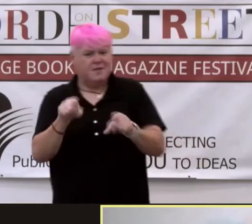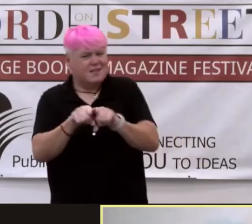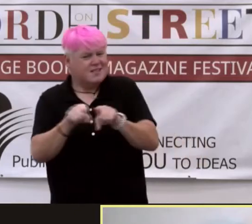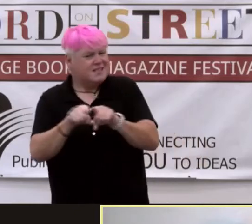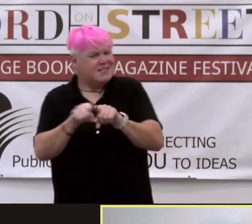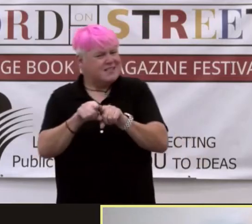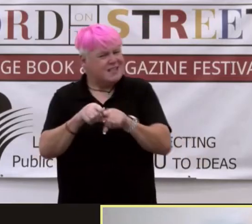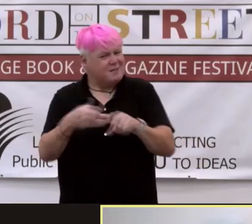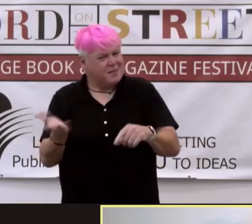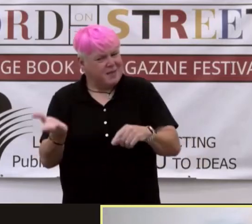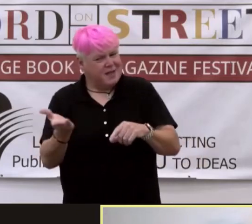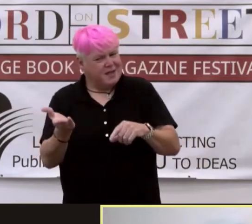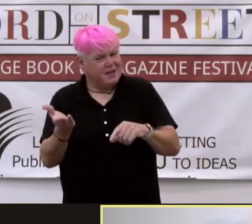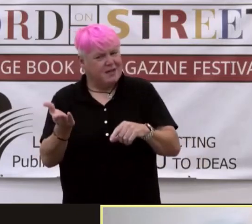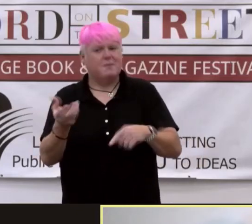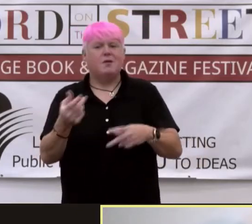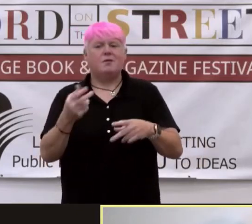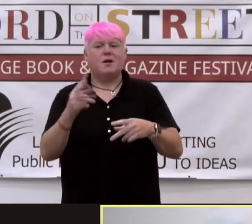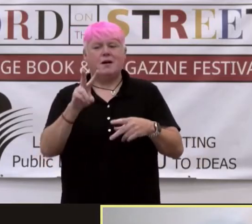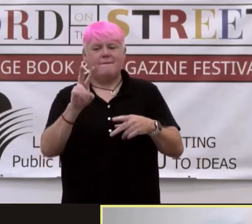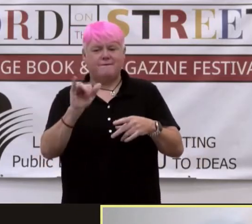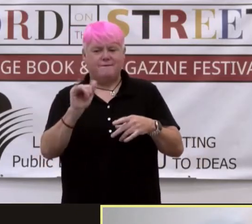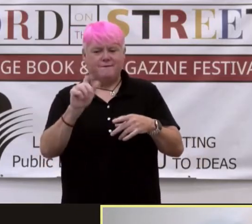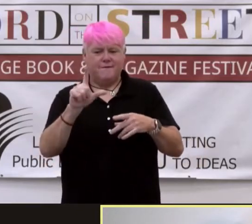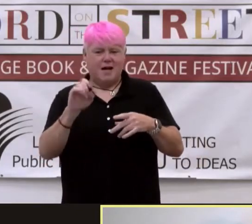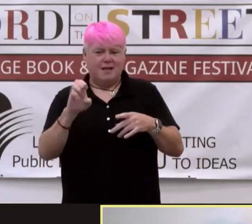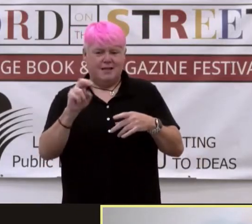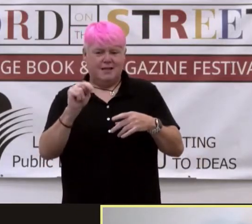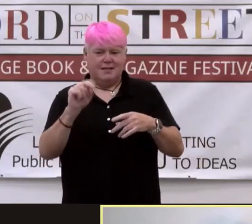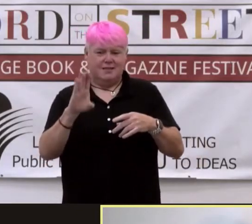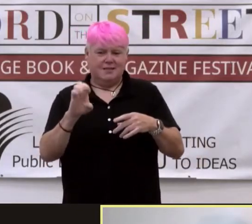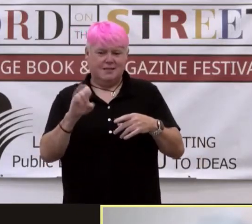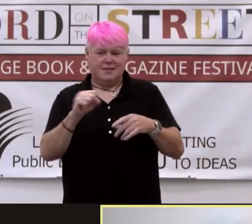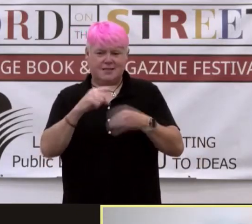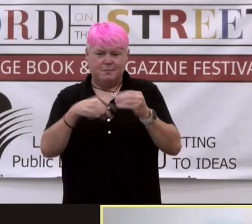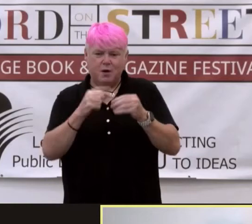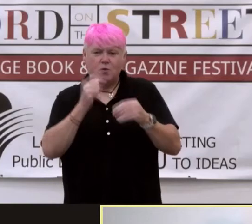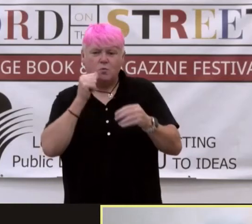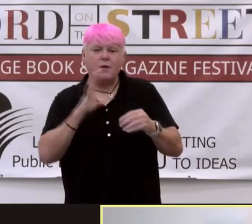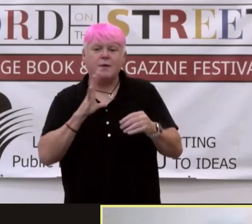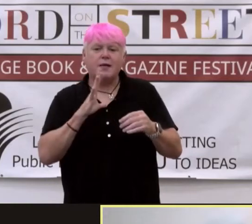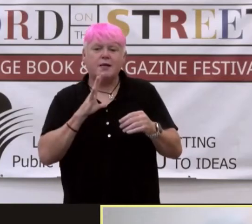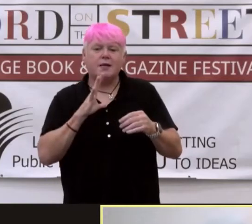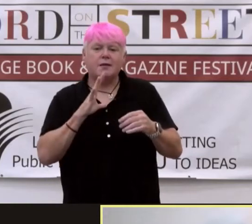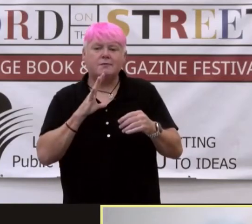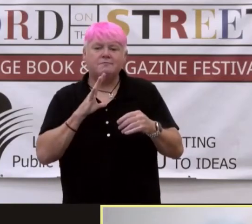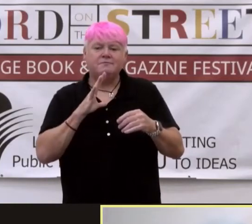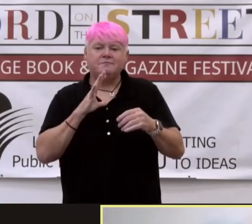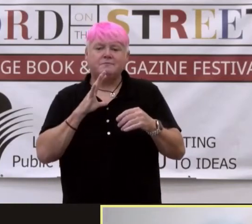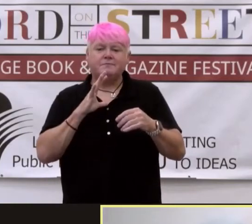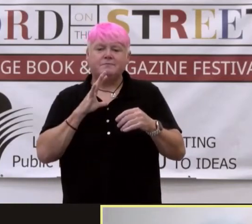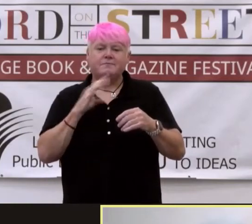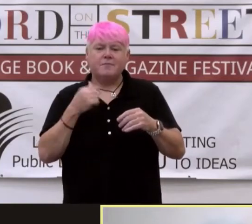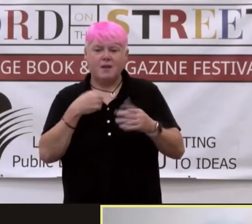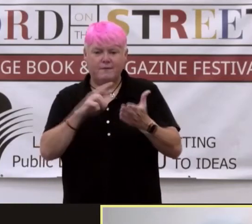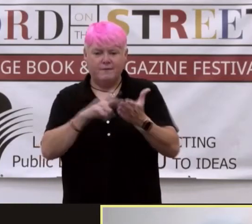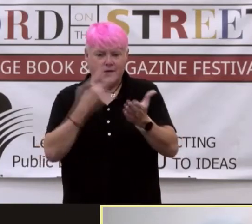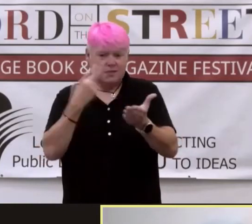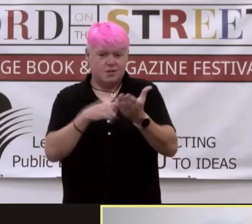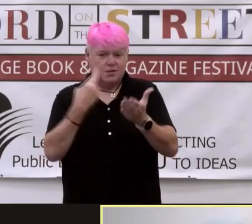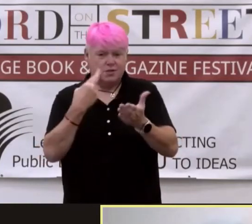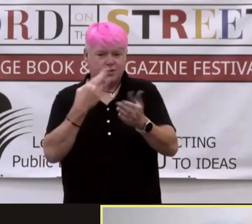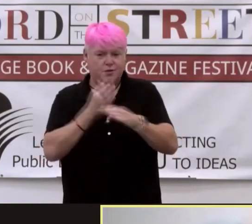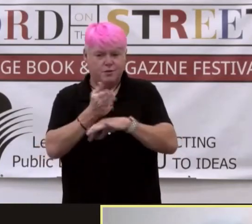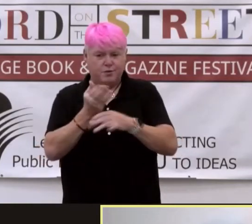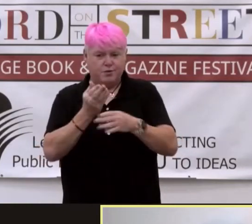lot about violence against women and girls, and my work is a commentary against it. So I've researched over the years